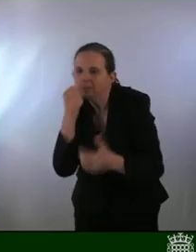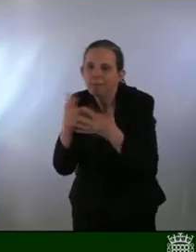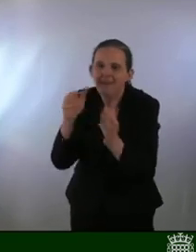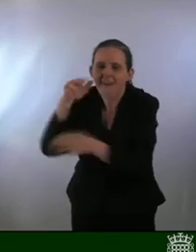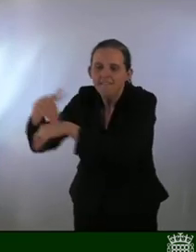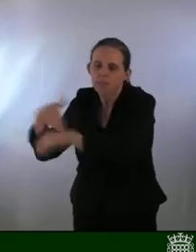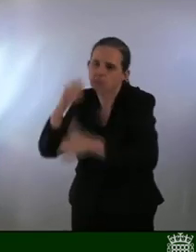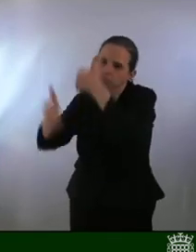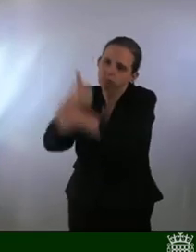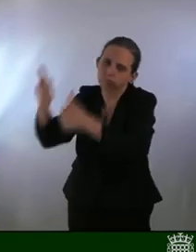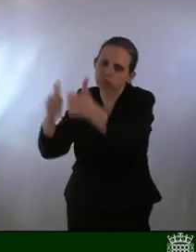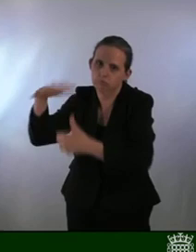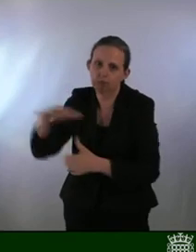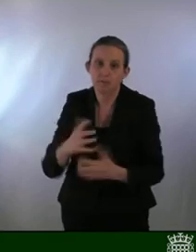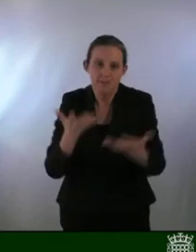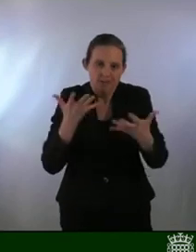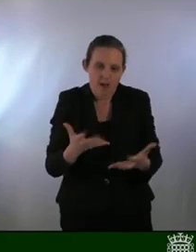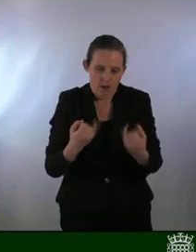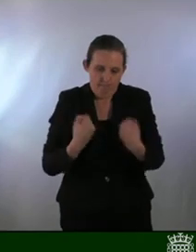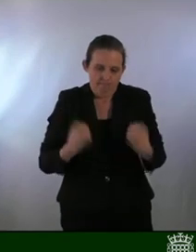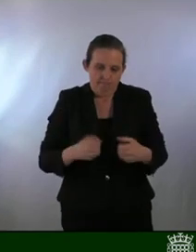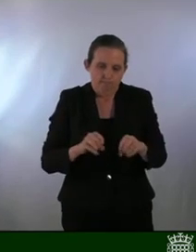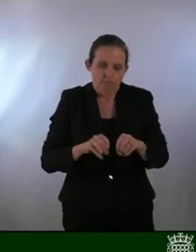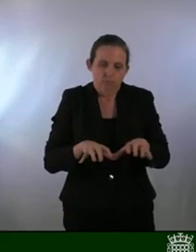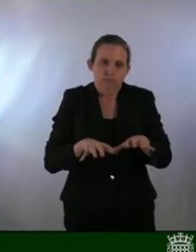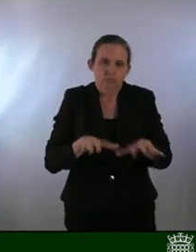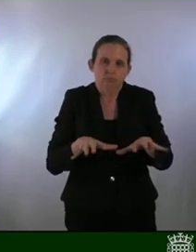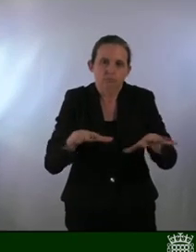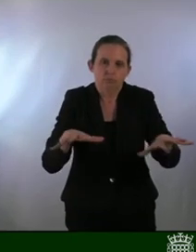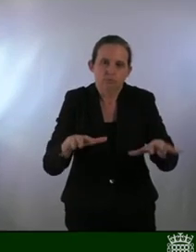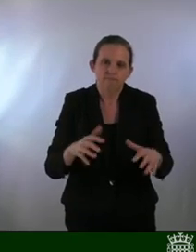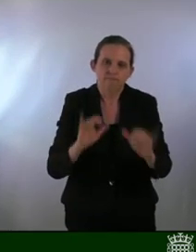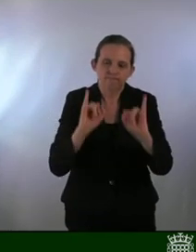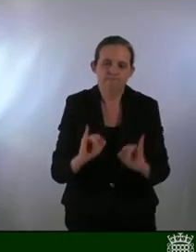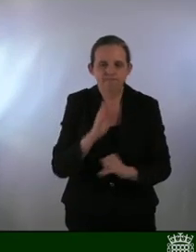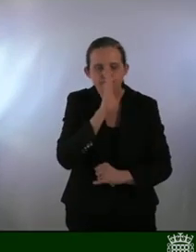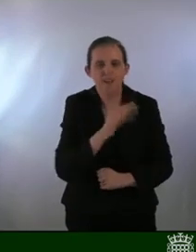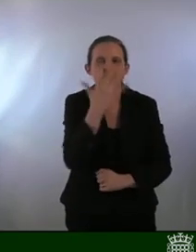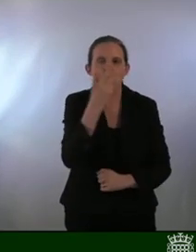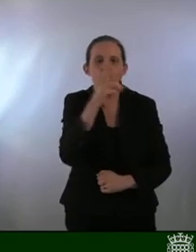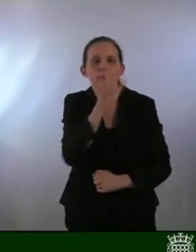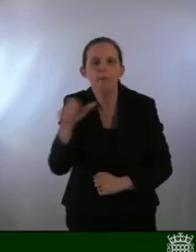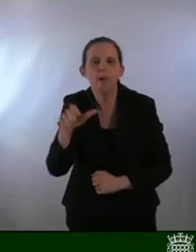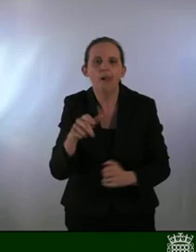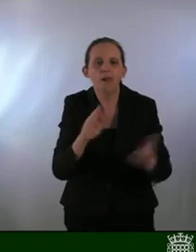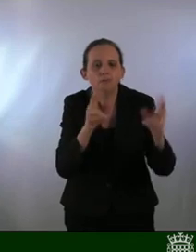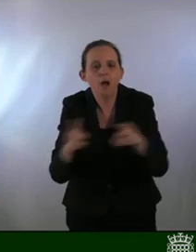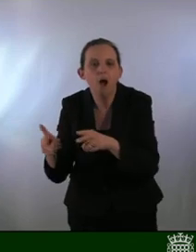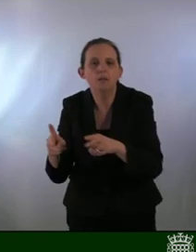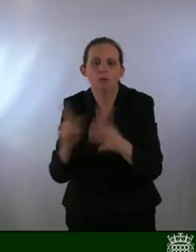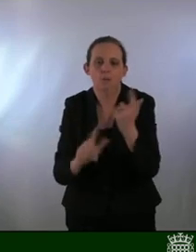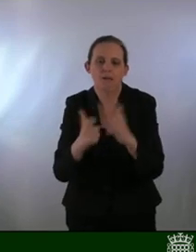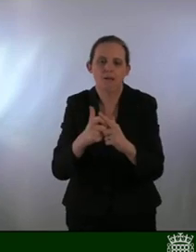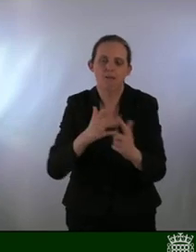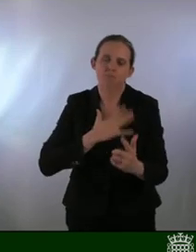However, the disease is now accelerating, and 53 people have sadly now died. Our hearts